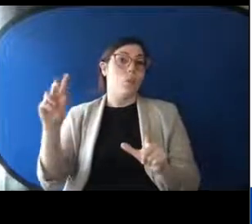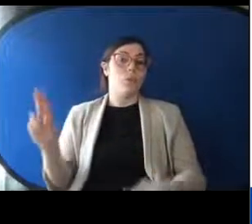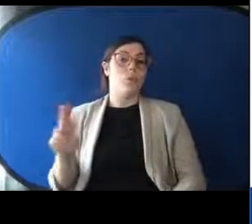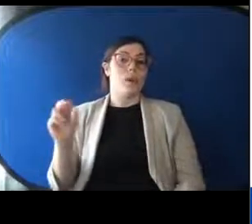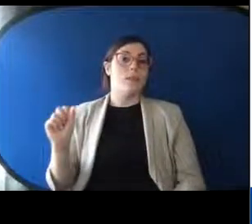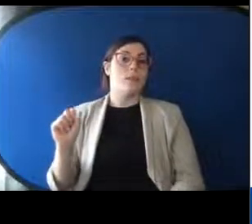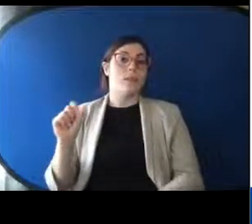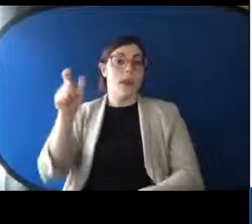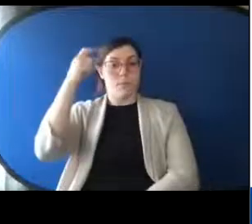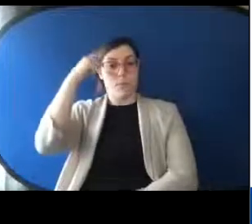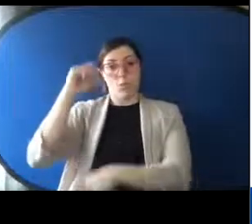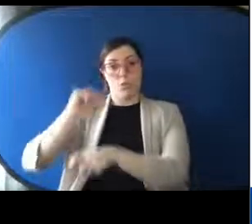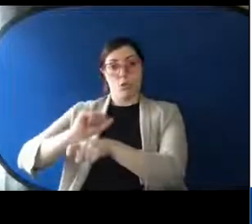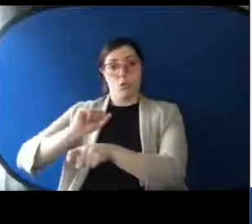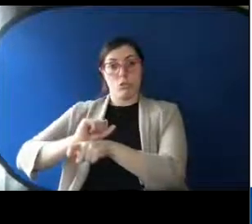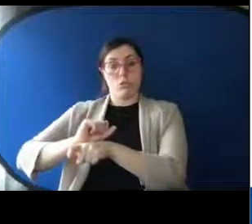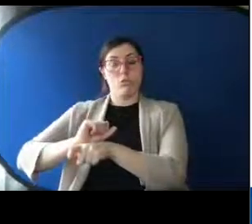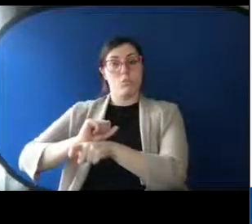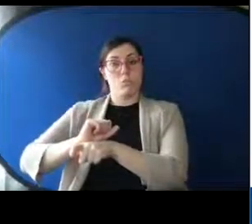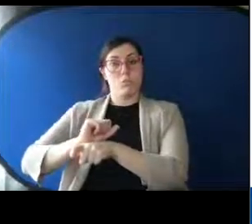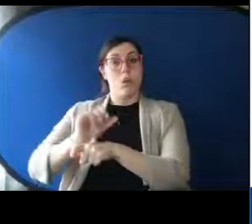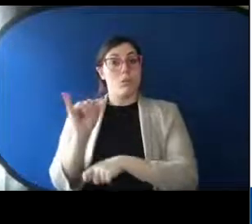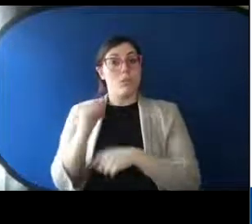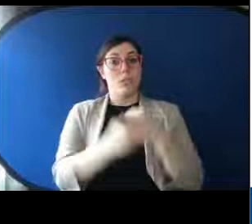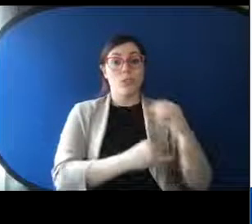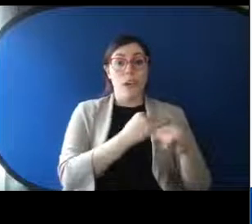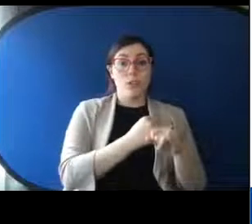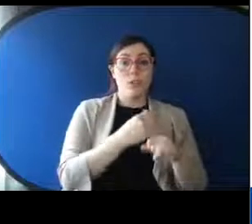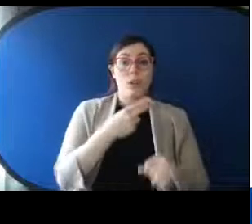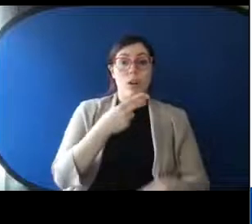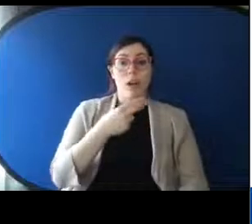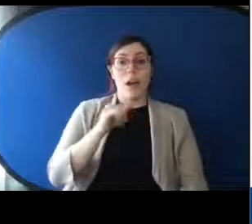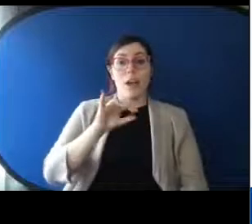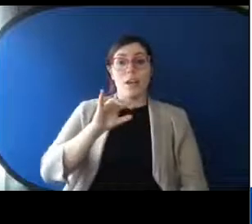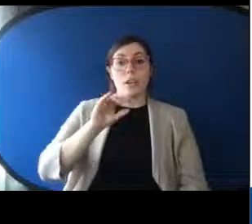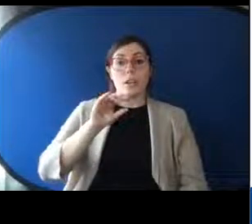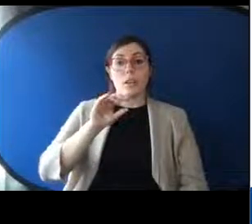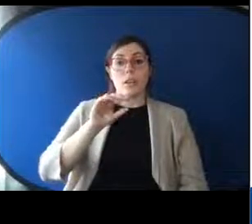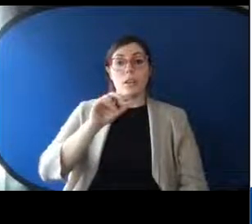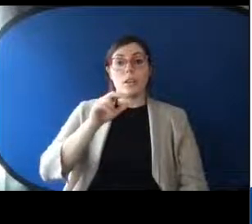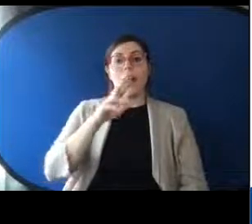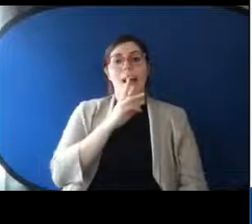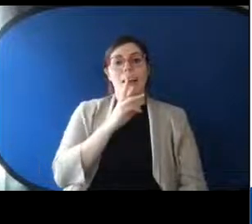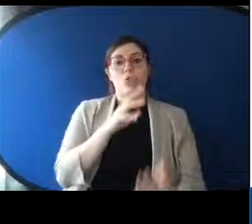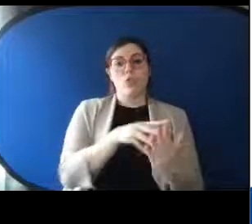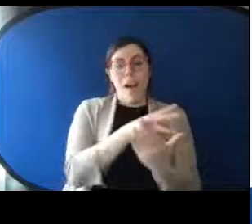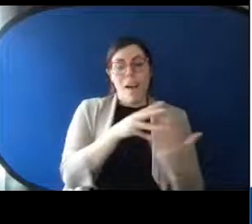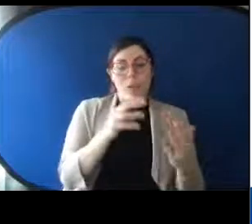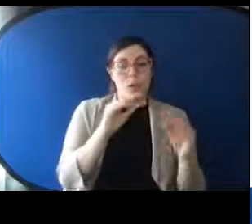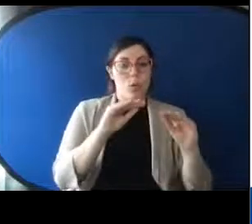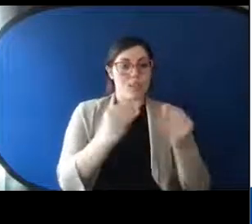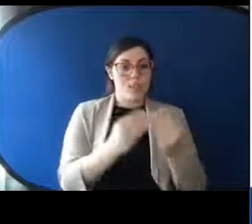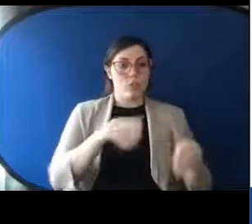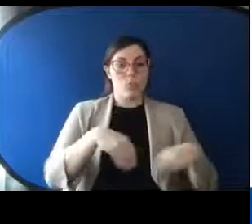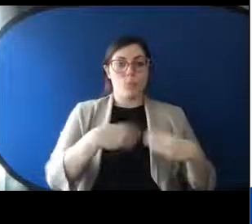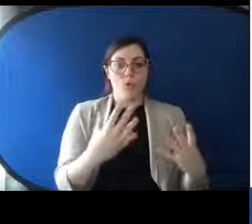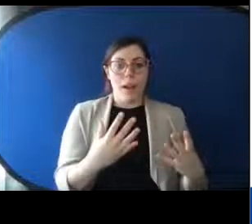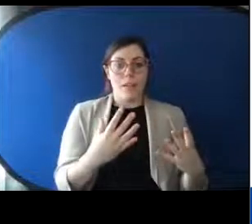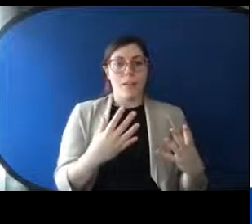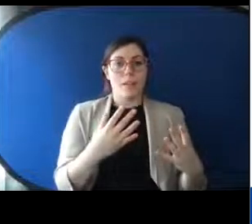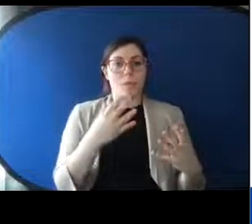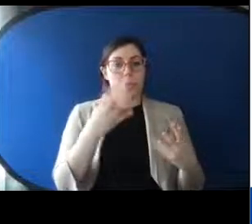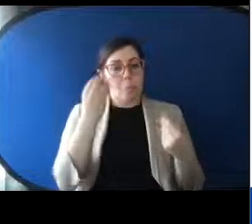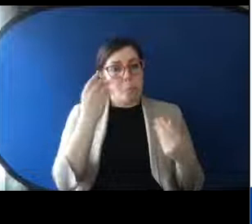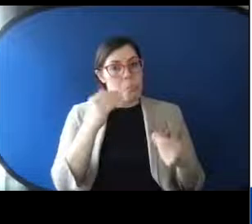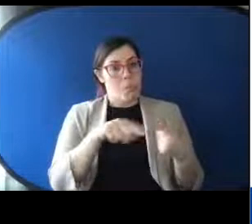works. And also the International Hydrographic Organization has given recommendations on data licensing, stating that in open